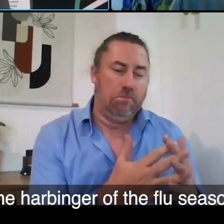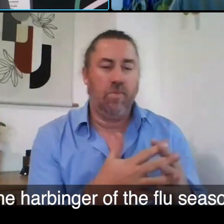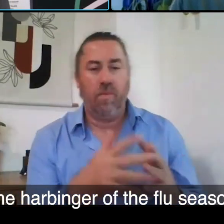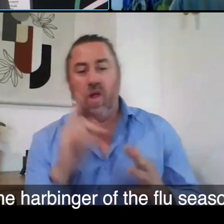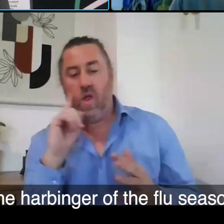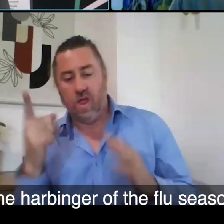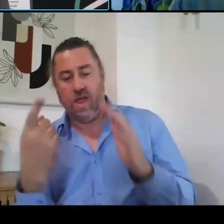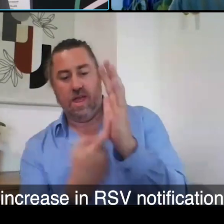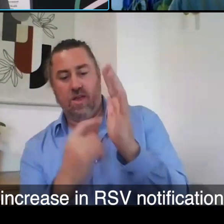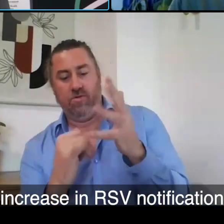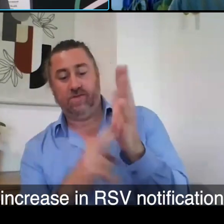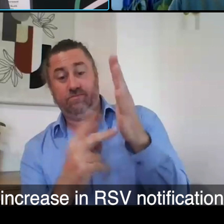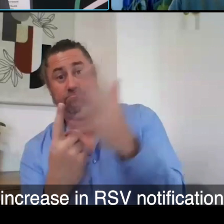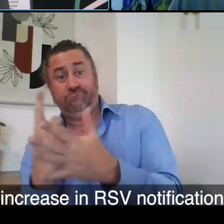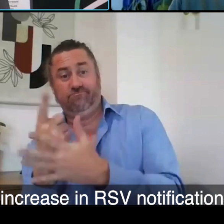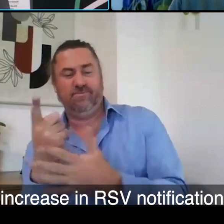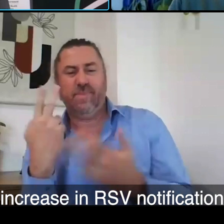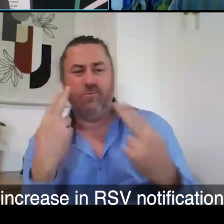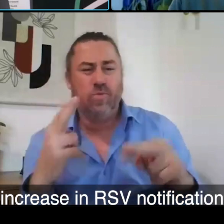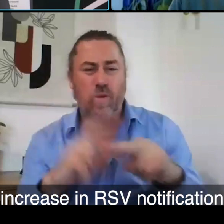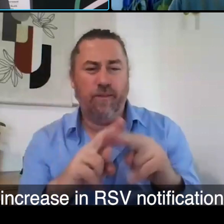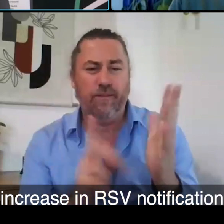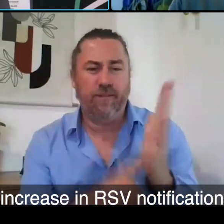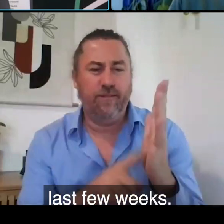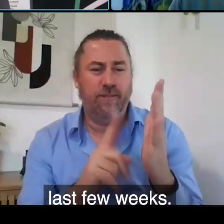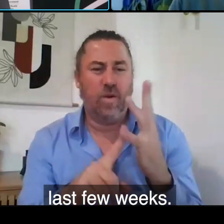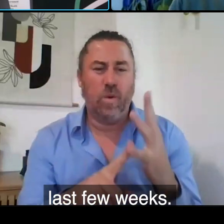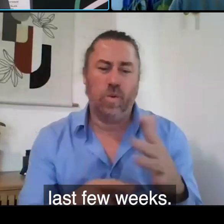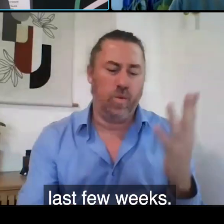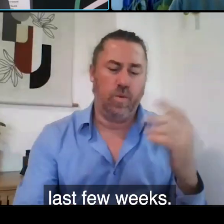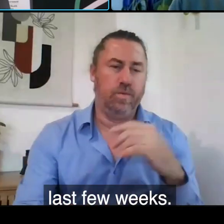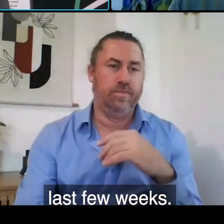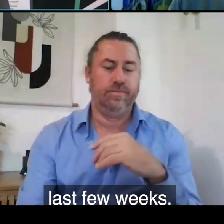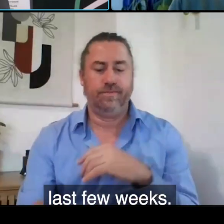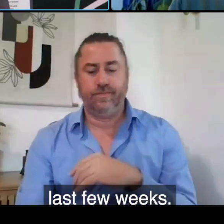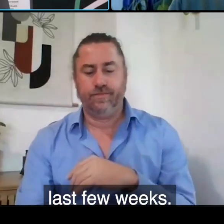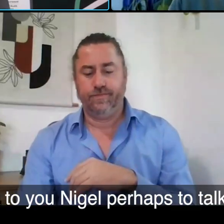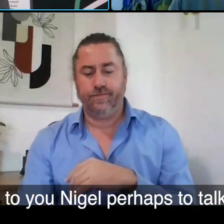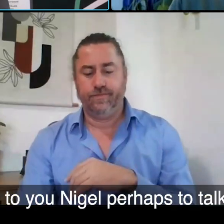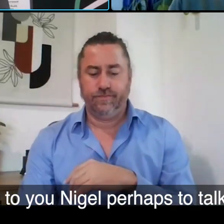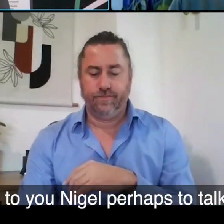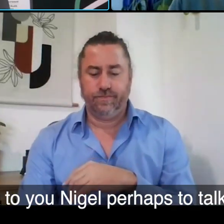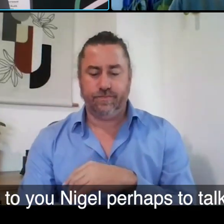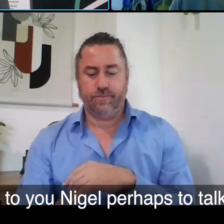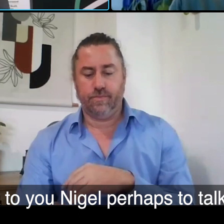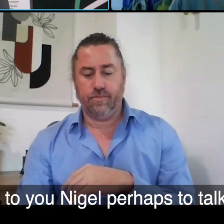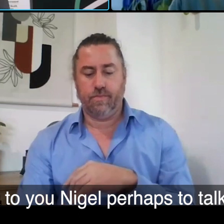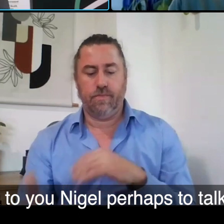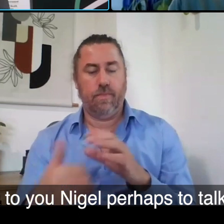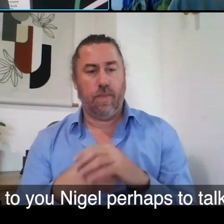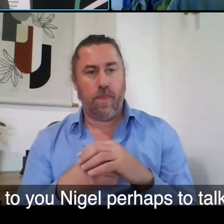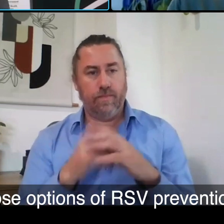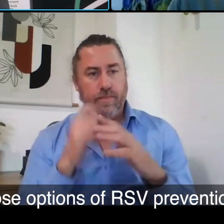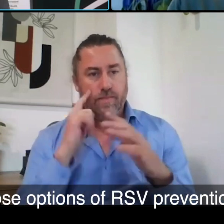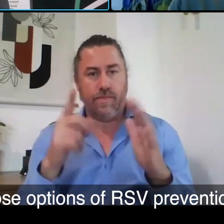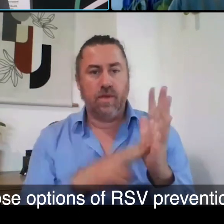So we're seeing an increase in RSV notifications over the last few weeks. I'll pass back to you, Nigel, perhaps